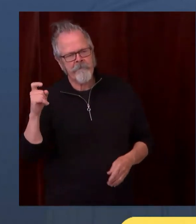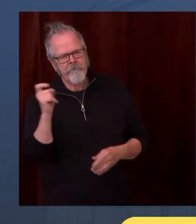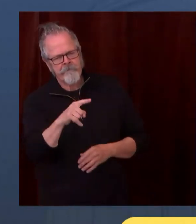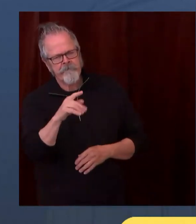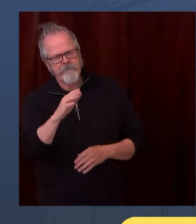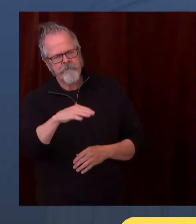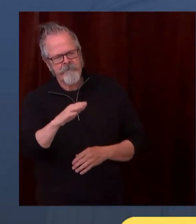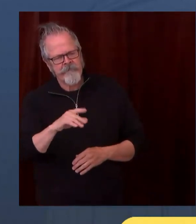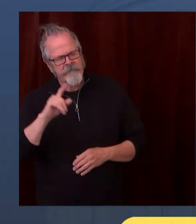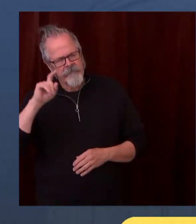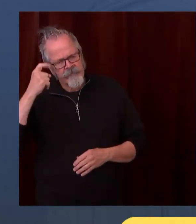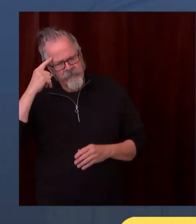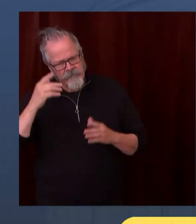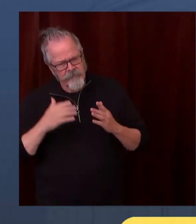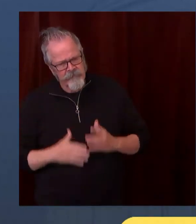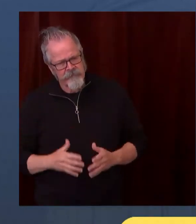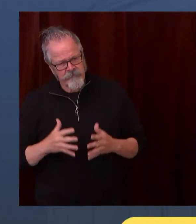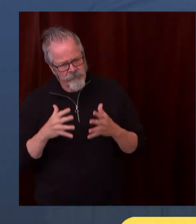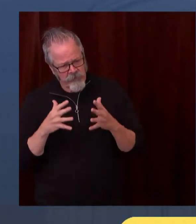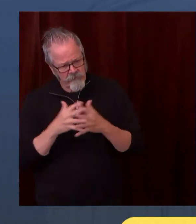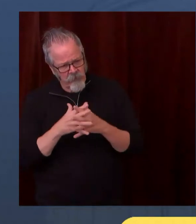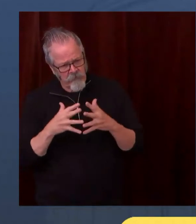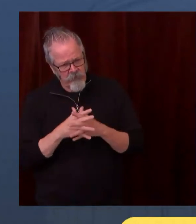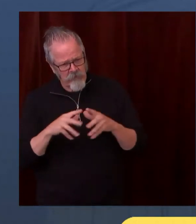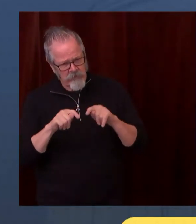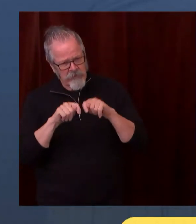foreseeable change in restrictions by October?